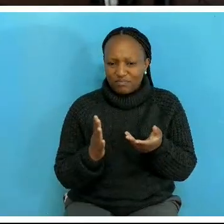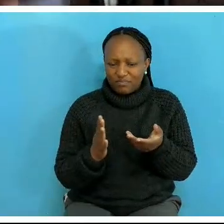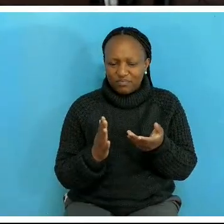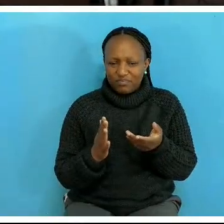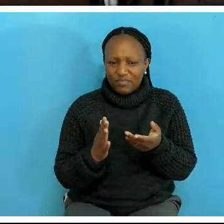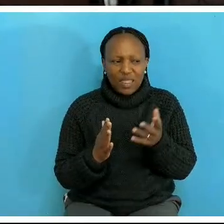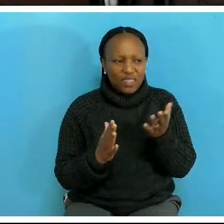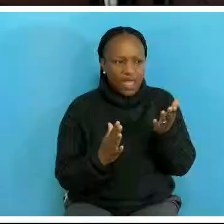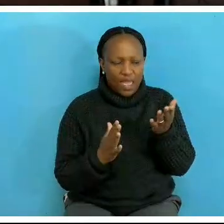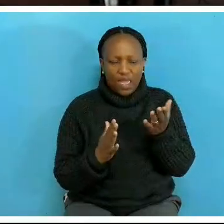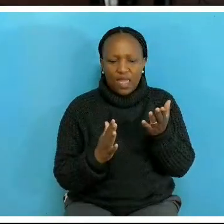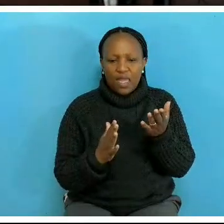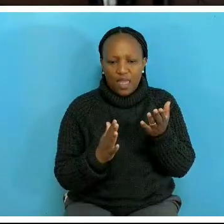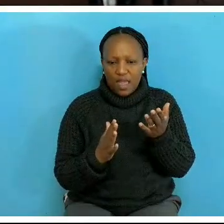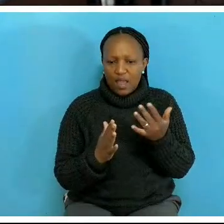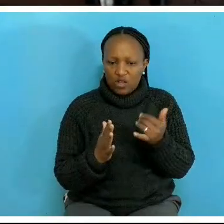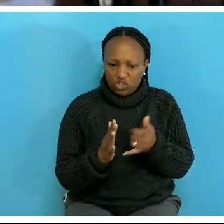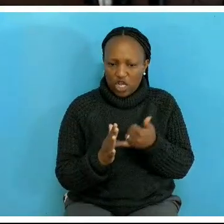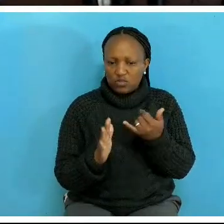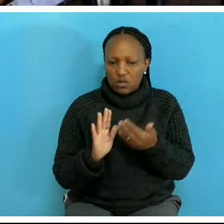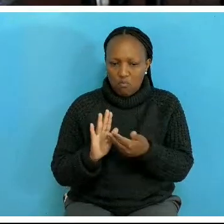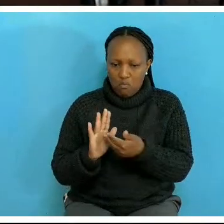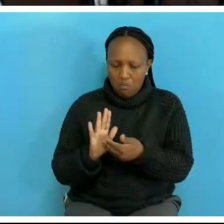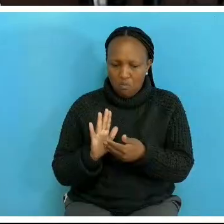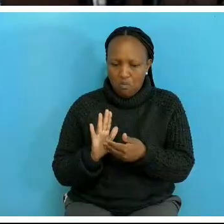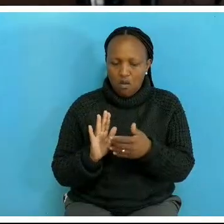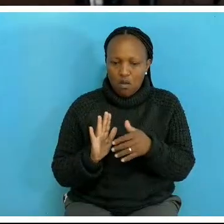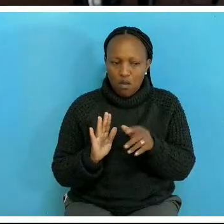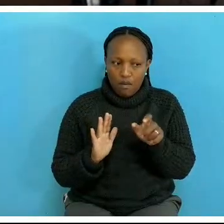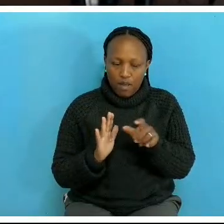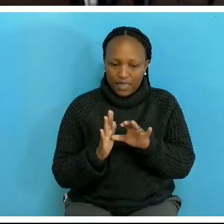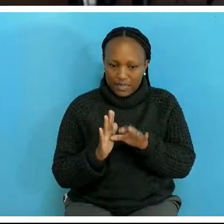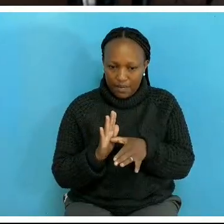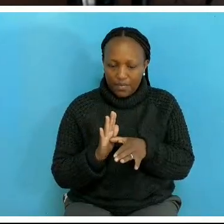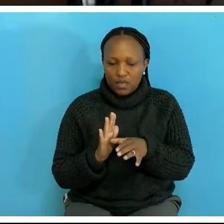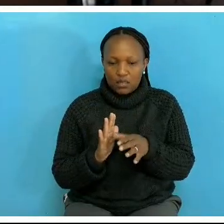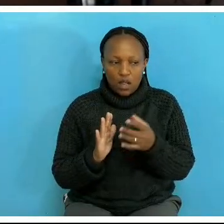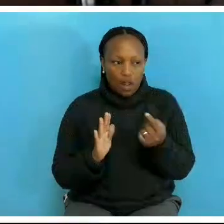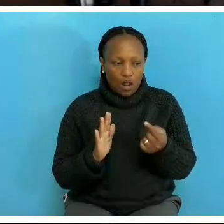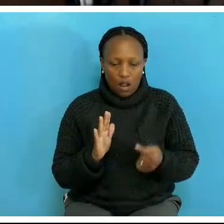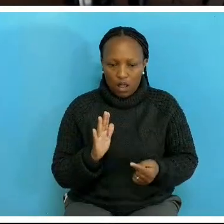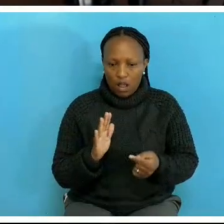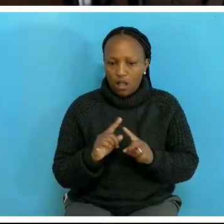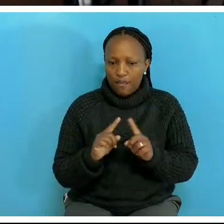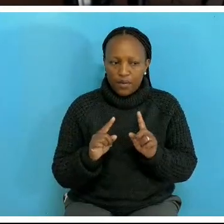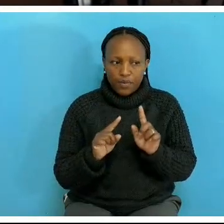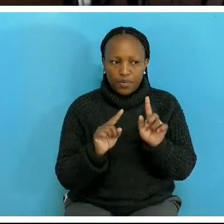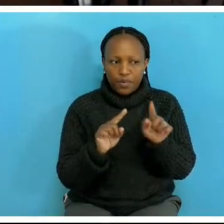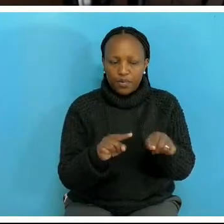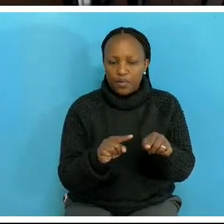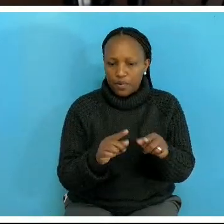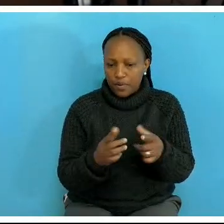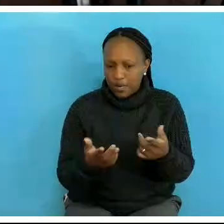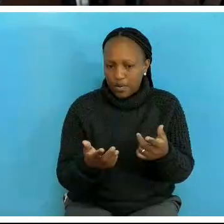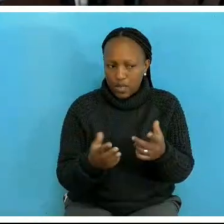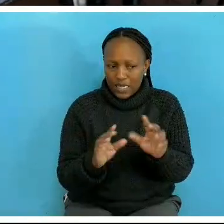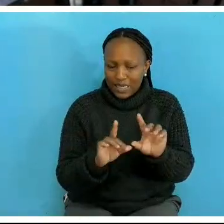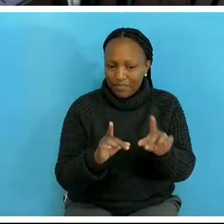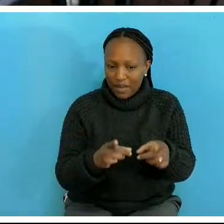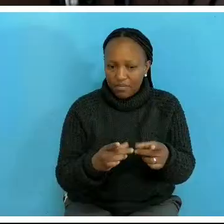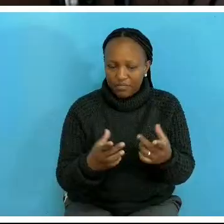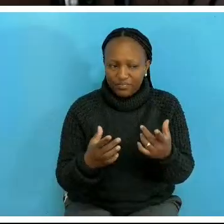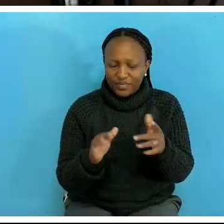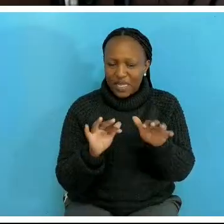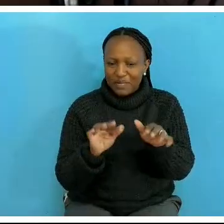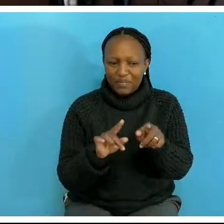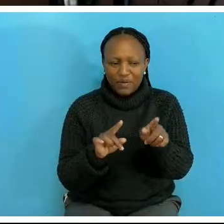on a compliance that says that disabilities and all that. But when you go to the facilities, you only find people that will always